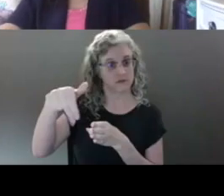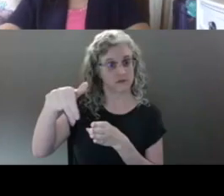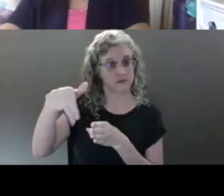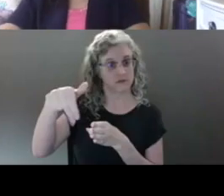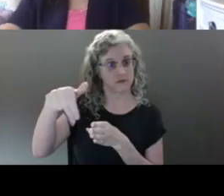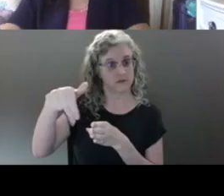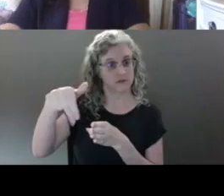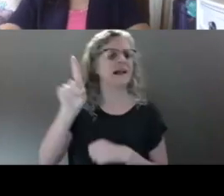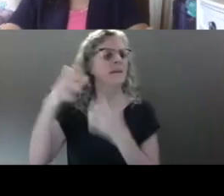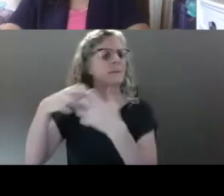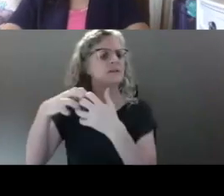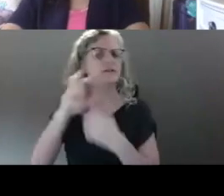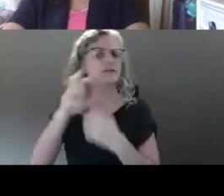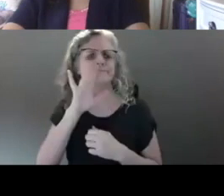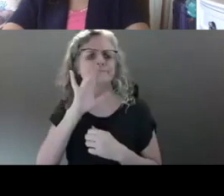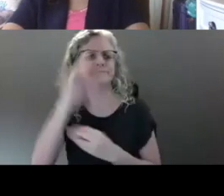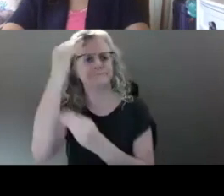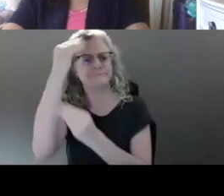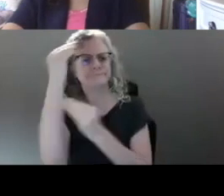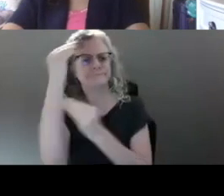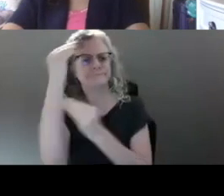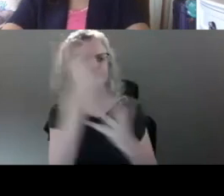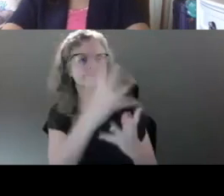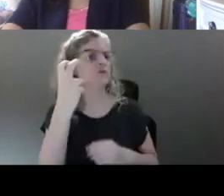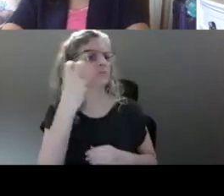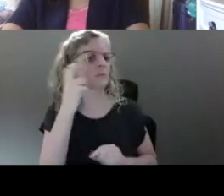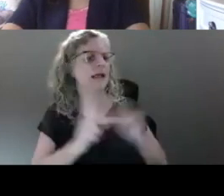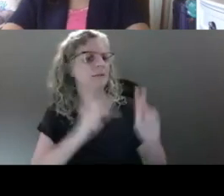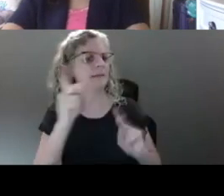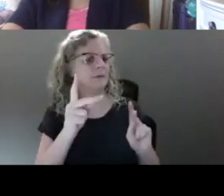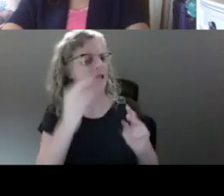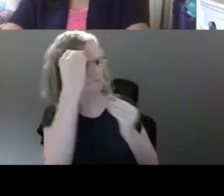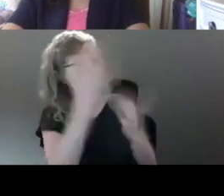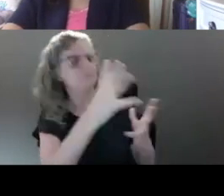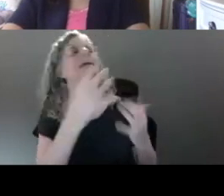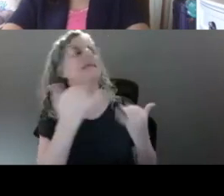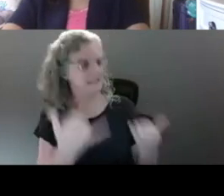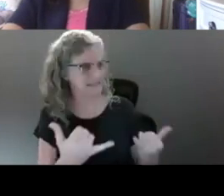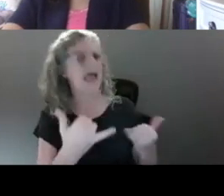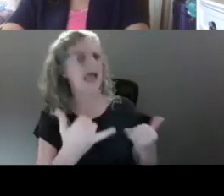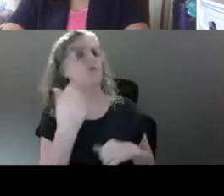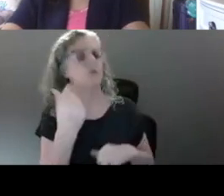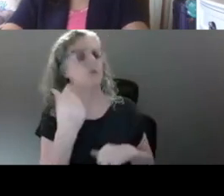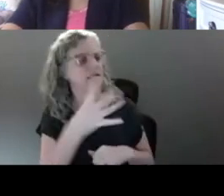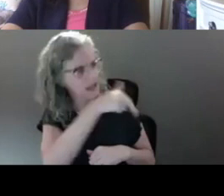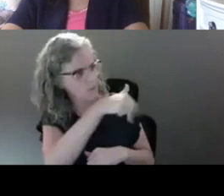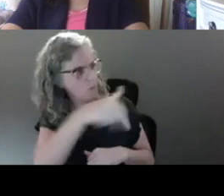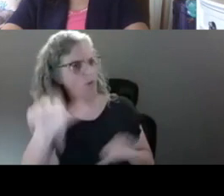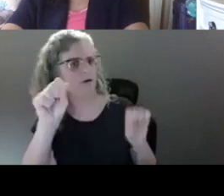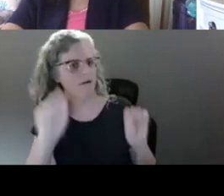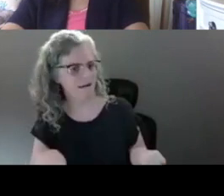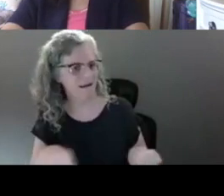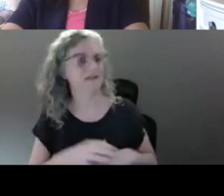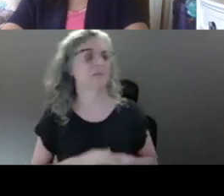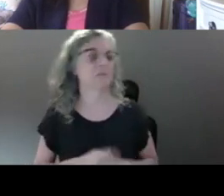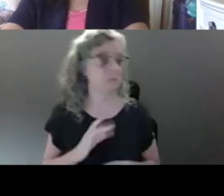blind users know when it's safe to cross the street. And employment, which basically states that whether